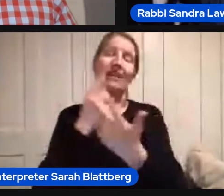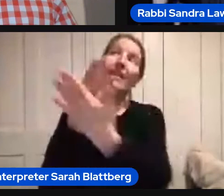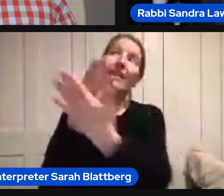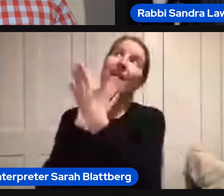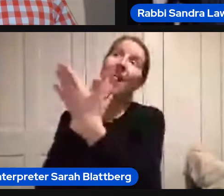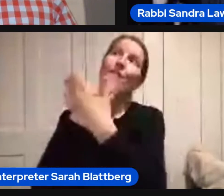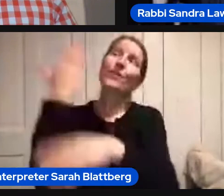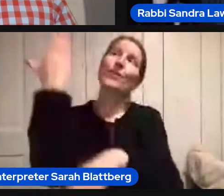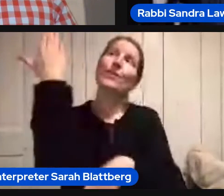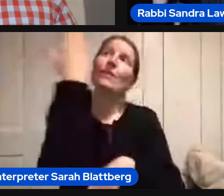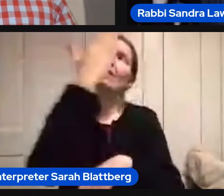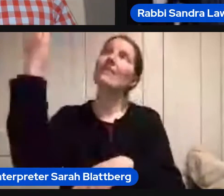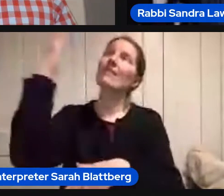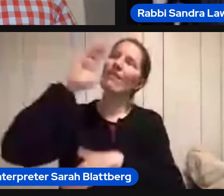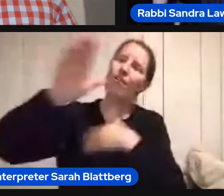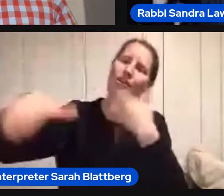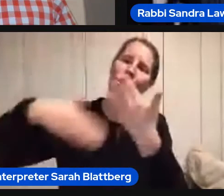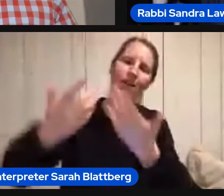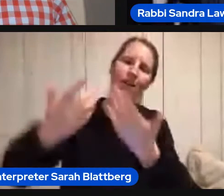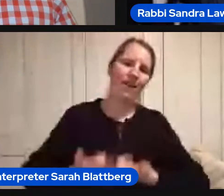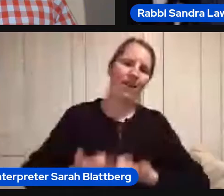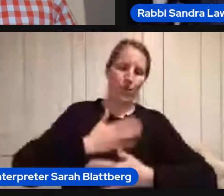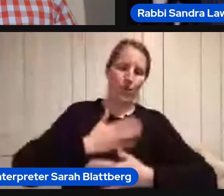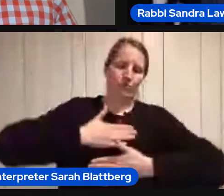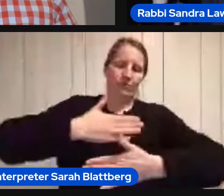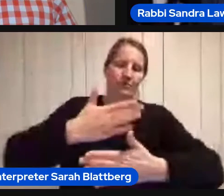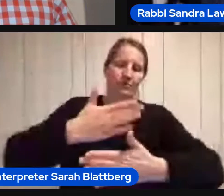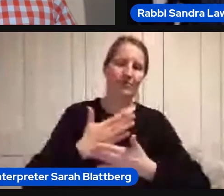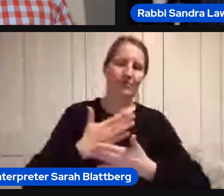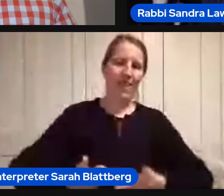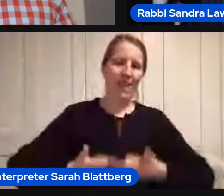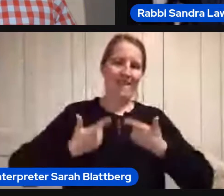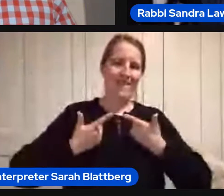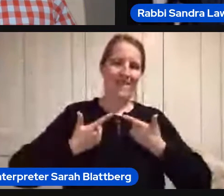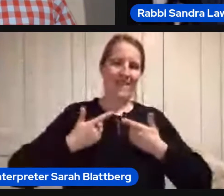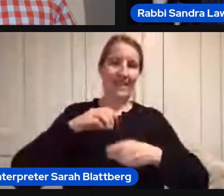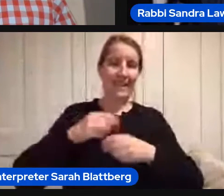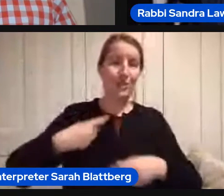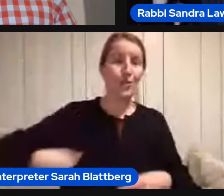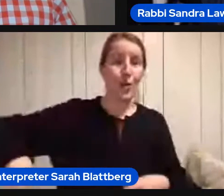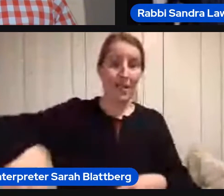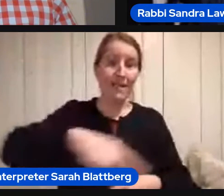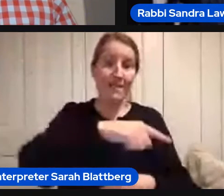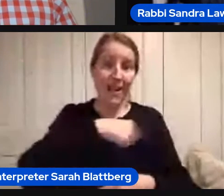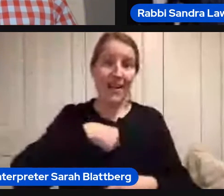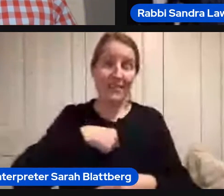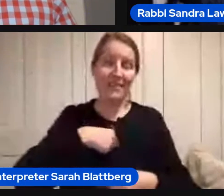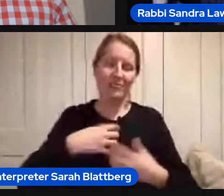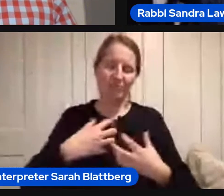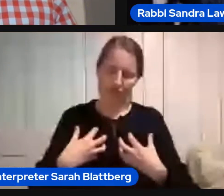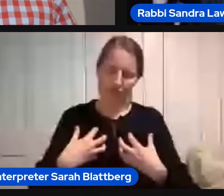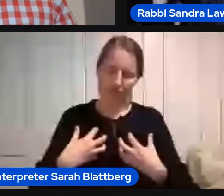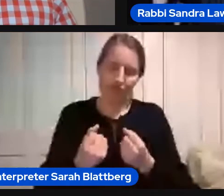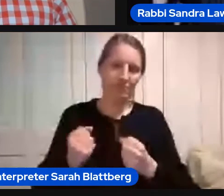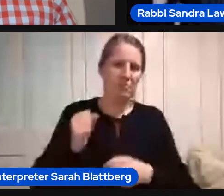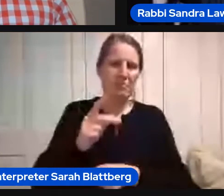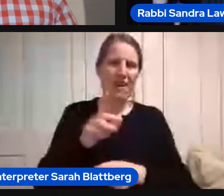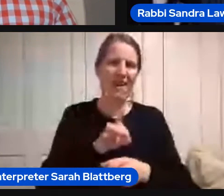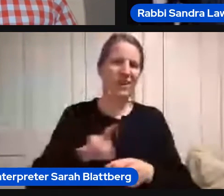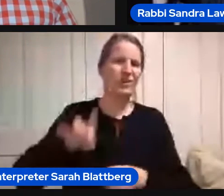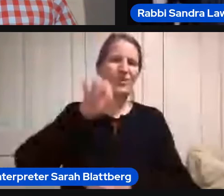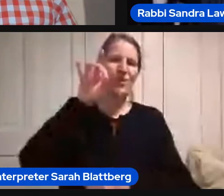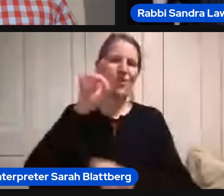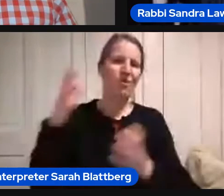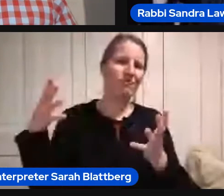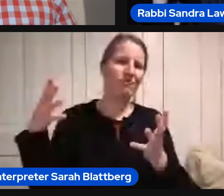the divine source of all, for breathing life into me, into us, restoring our souls